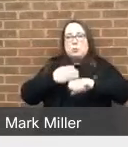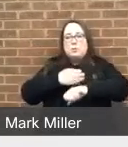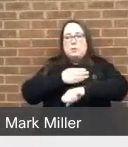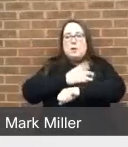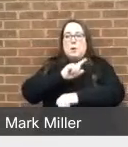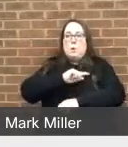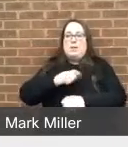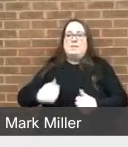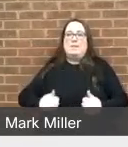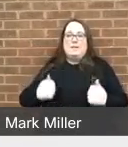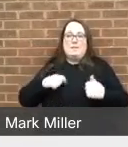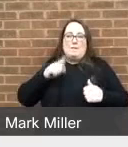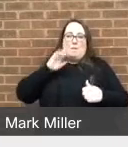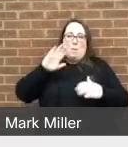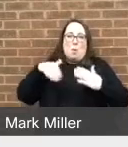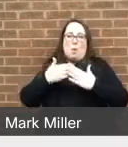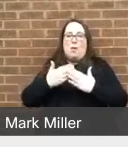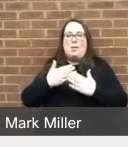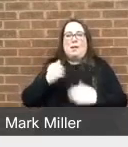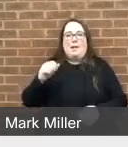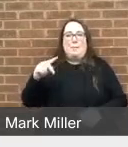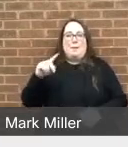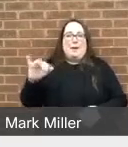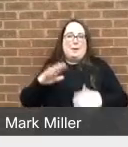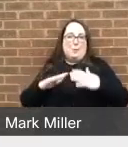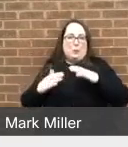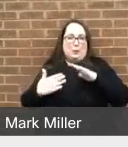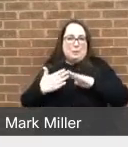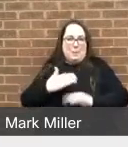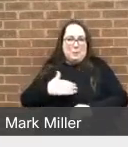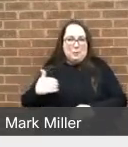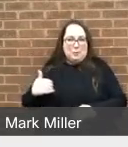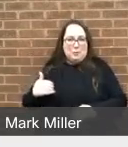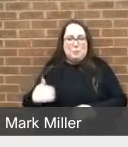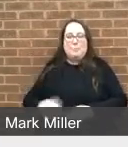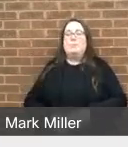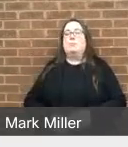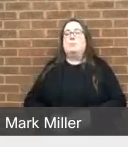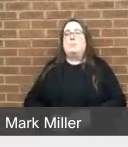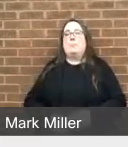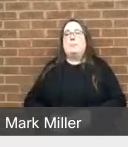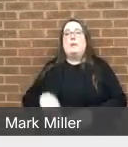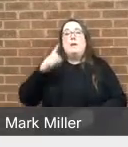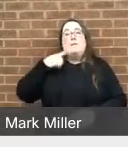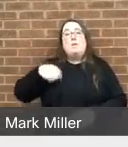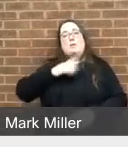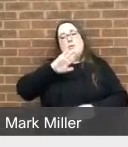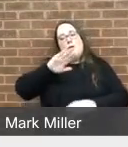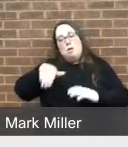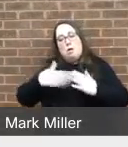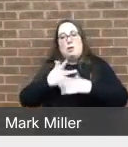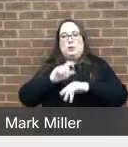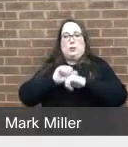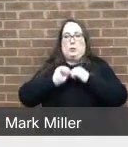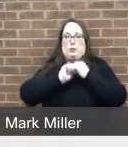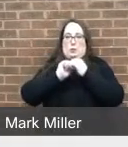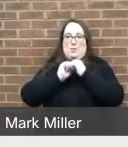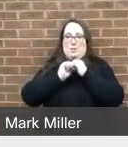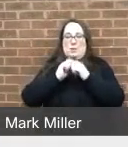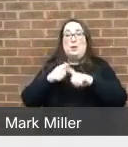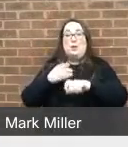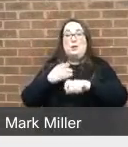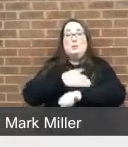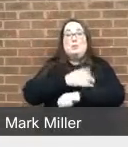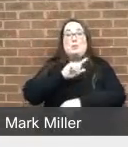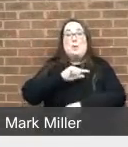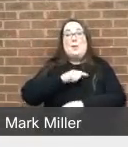for all of our Asian American community members, but frankly, for us all to work together to improve the quality of